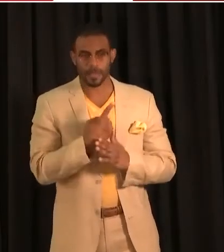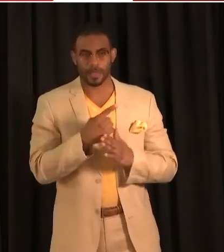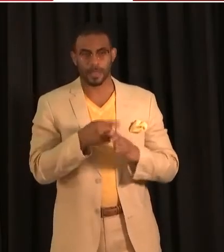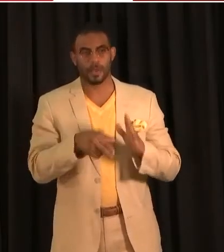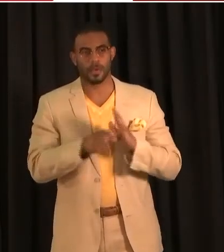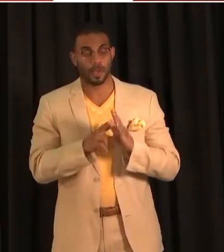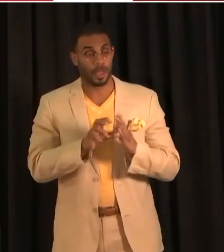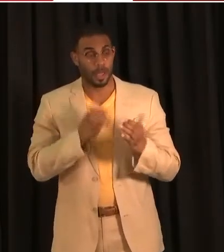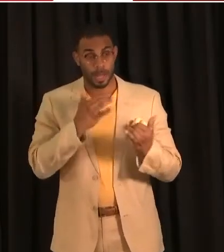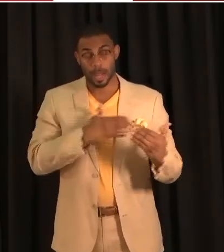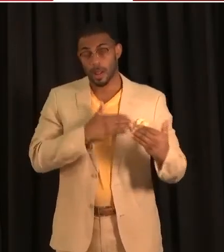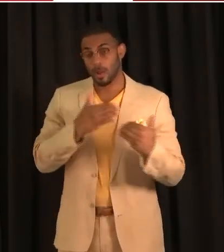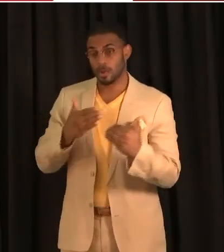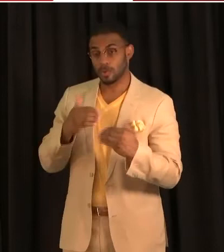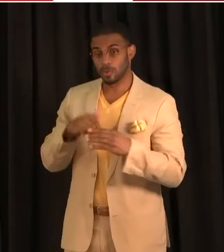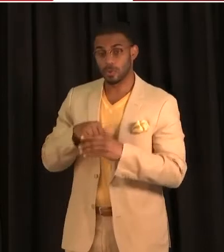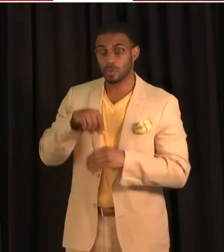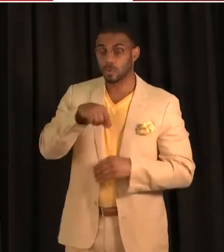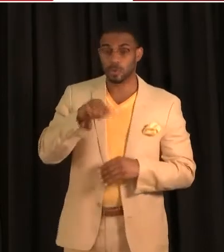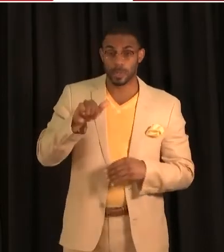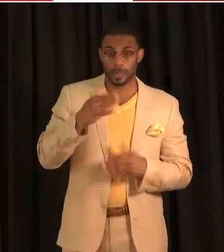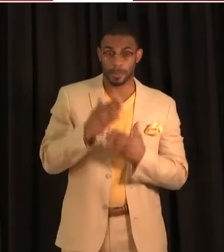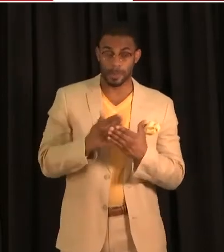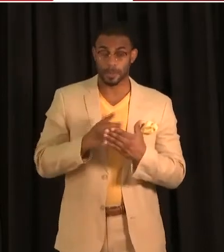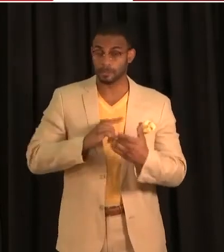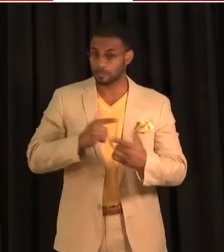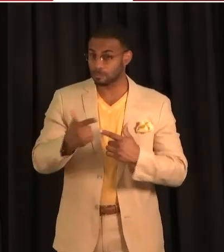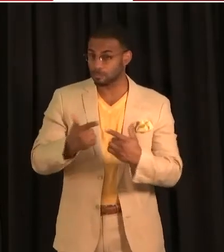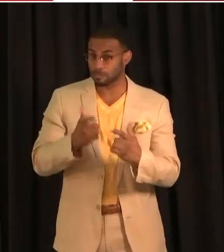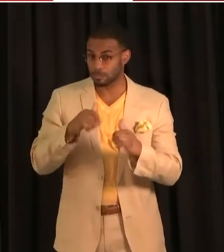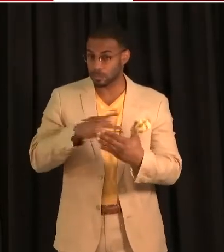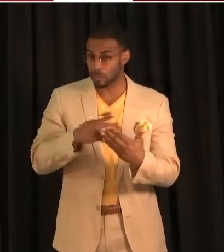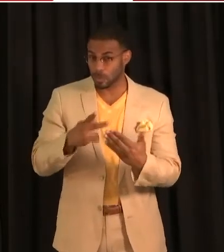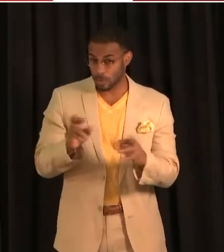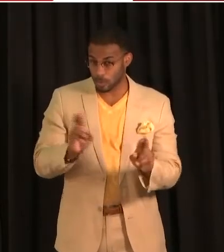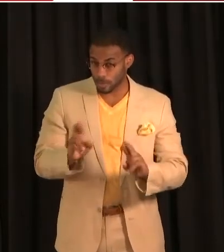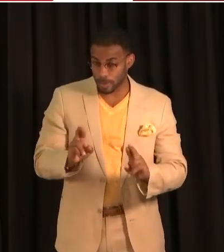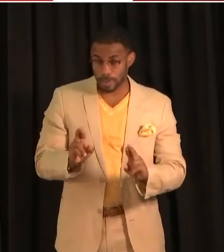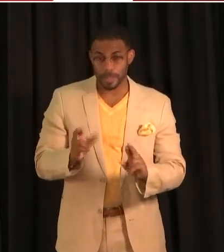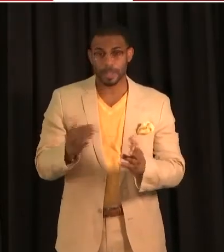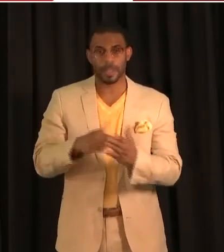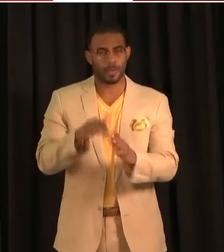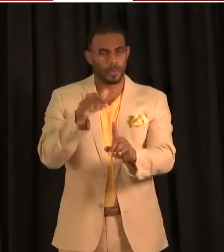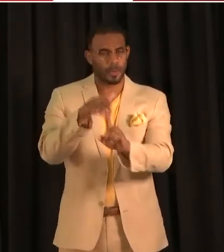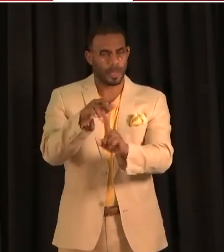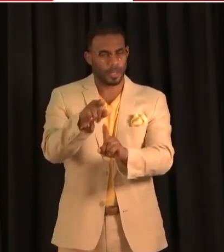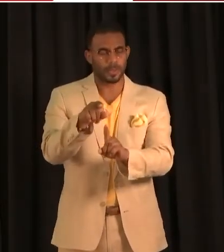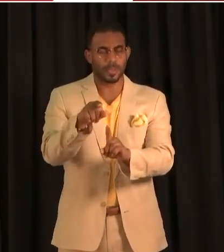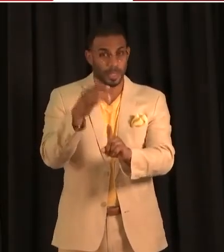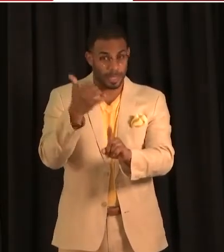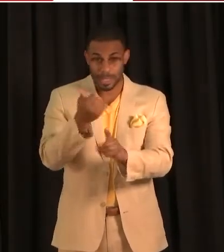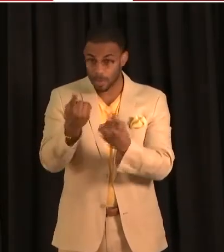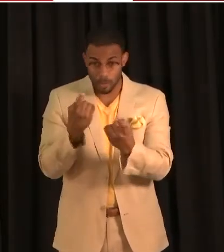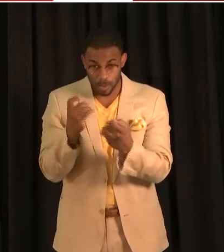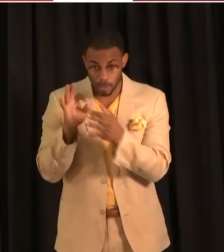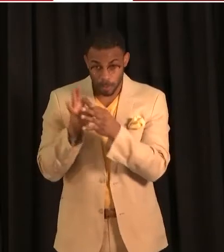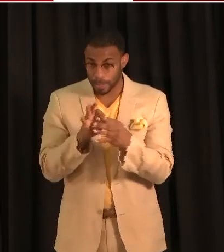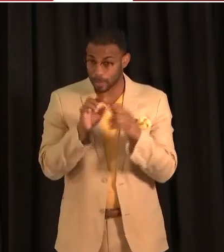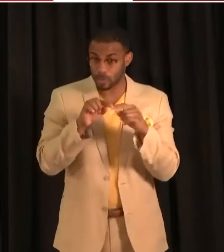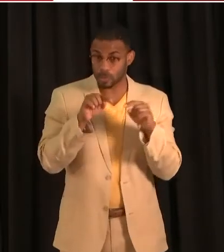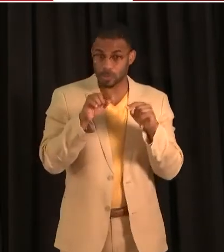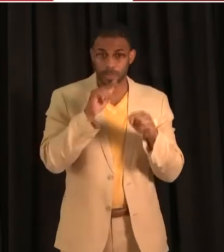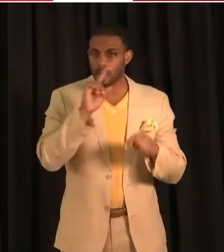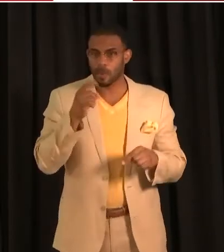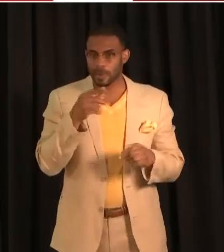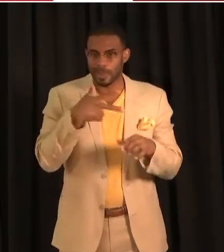overview. And we will now move into the Q&A portion of the program. So again, I want to remind everyone, if you have any questions